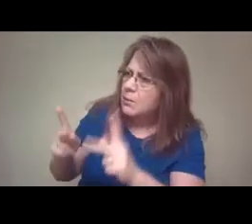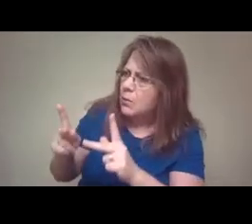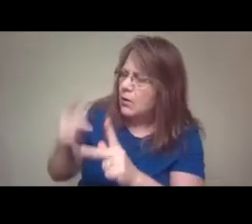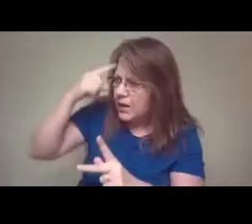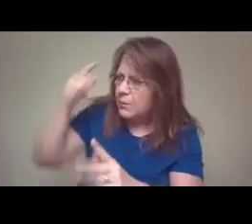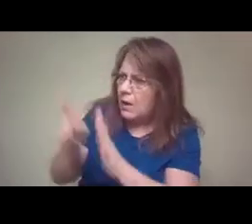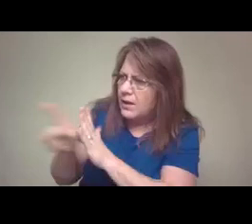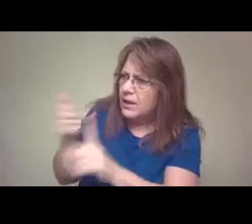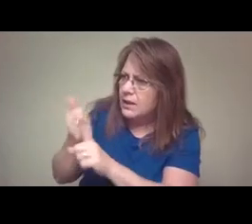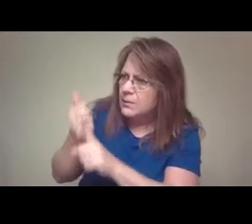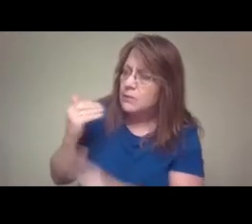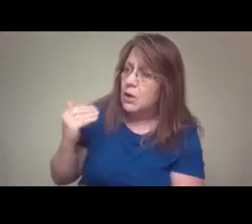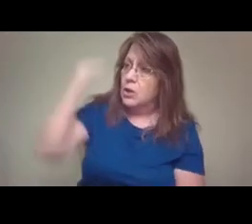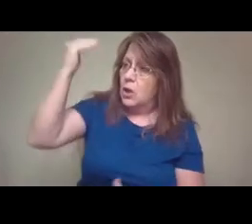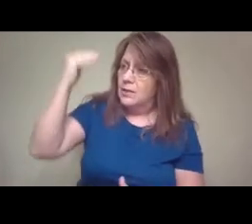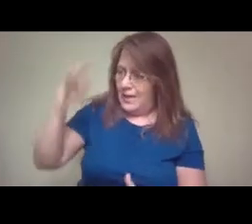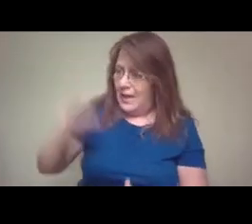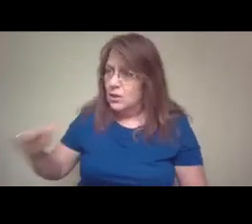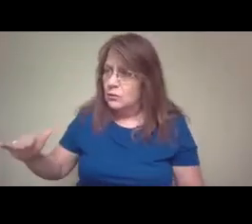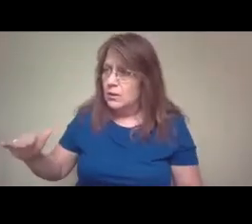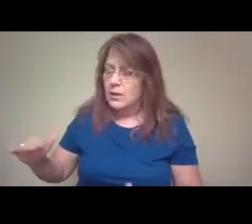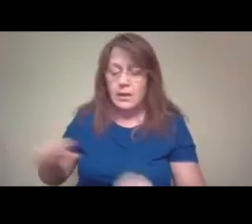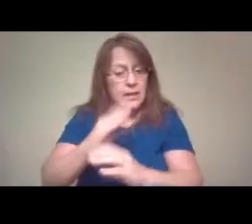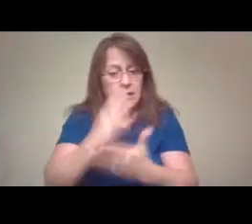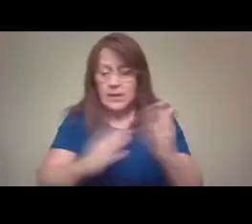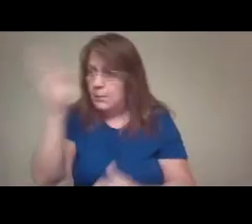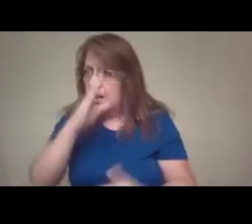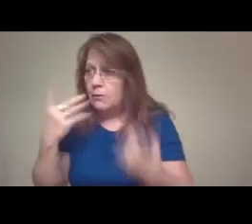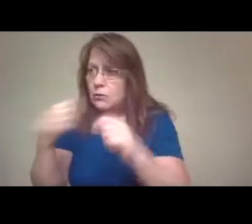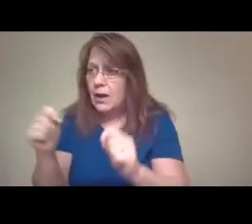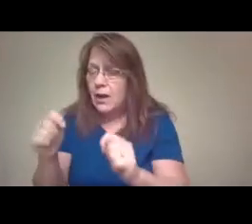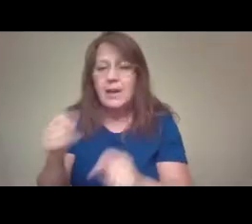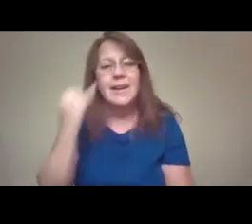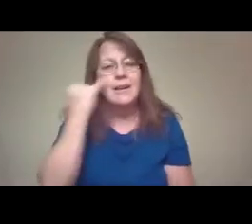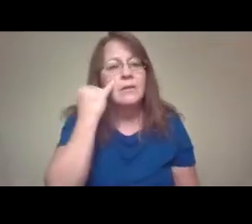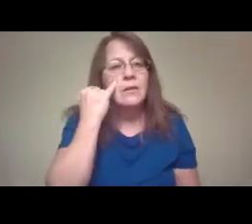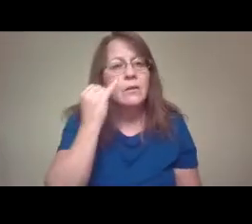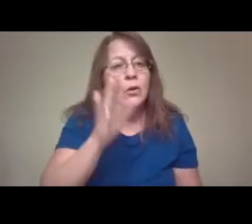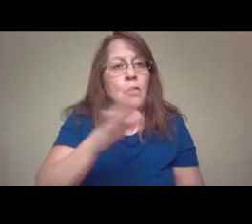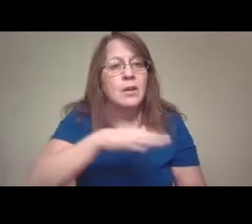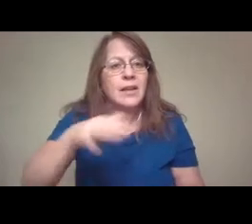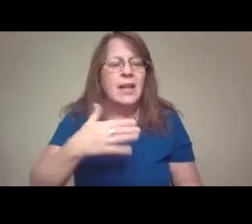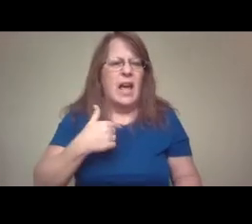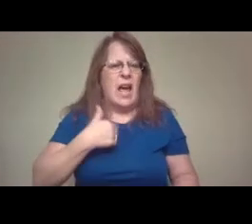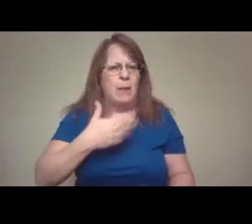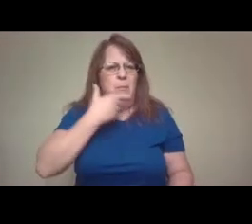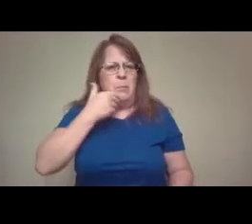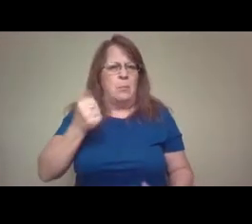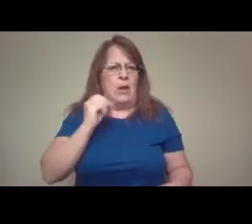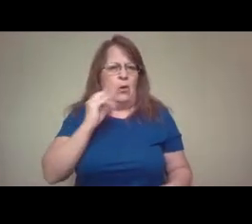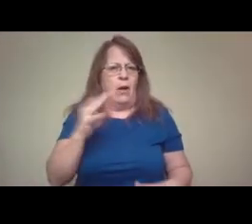them never try it, but some of them do. So if your kid says, I'd be better off dead. I can't live with this. I'm gonna kill